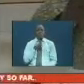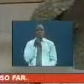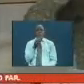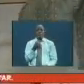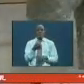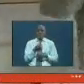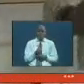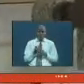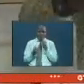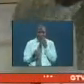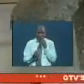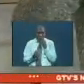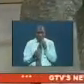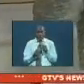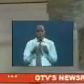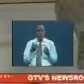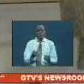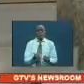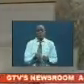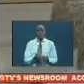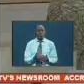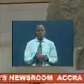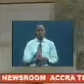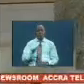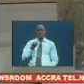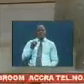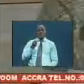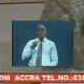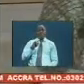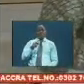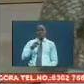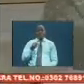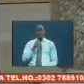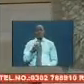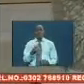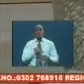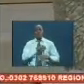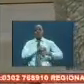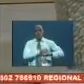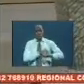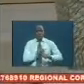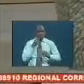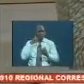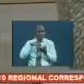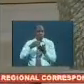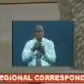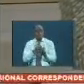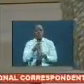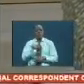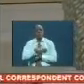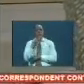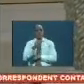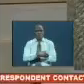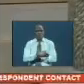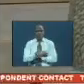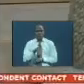the immigration and search officials see the traveler before he gets to the port health official,